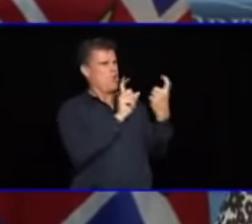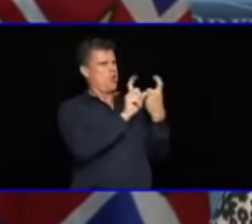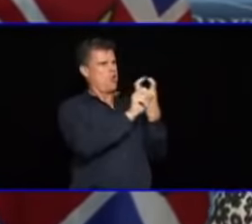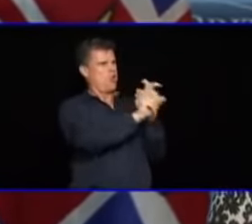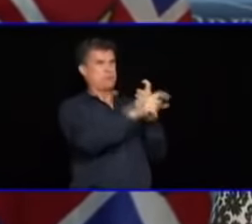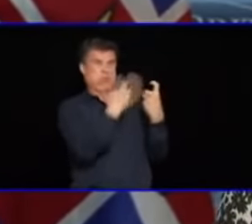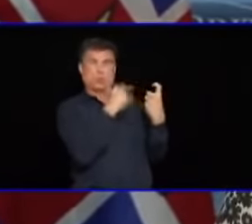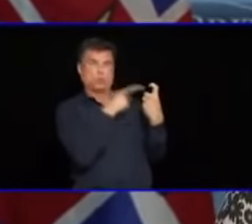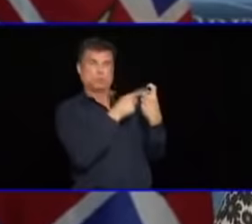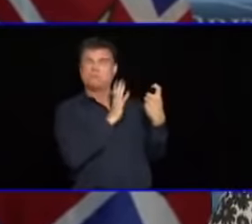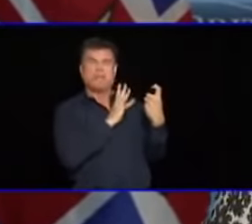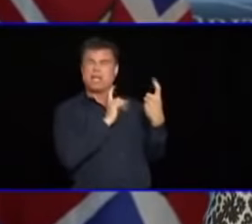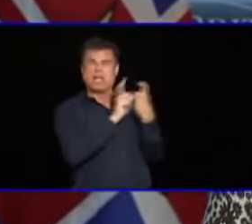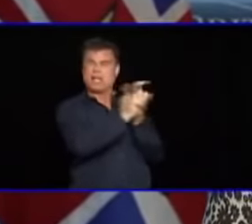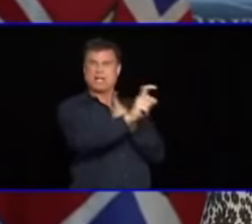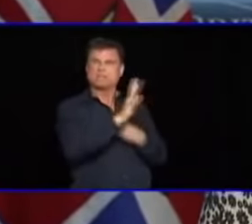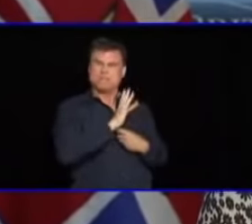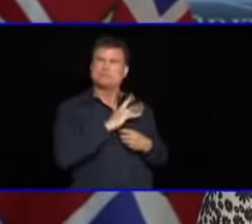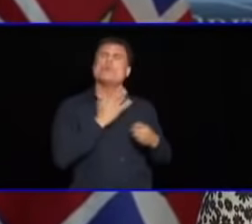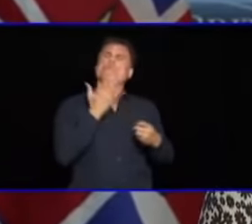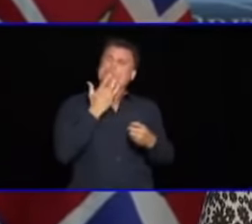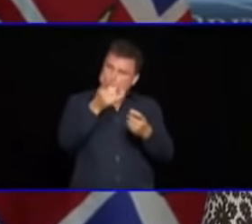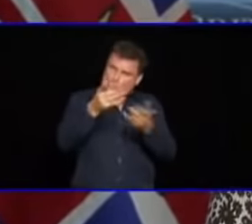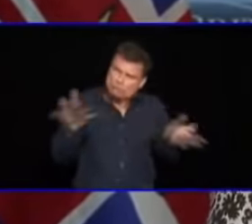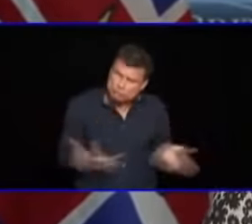okay to avoid physical